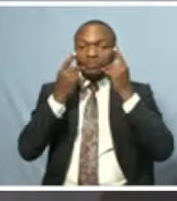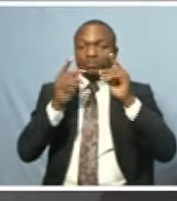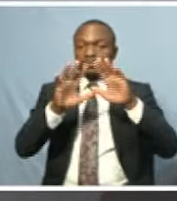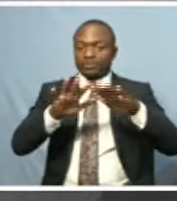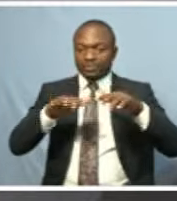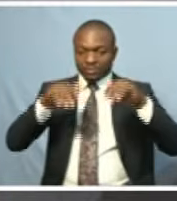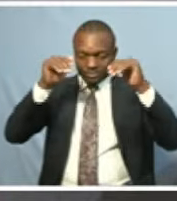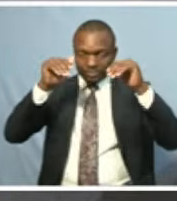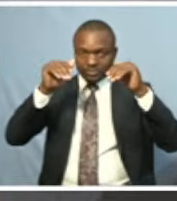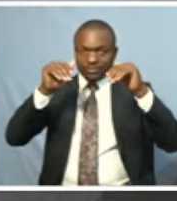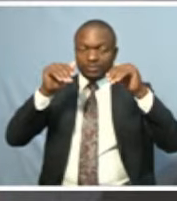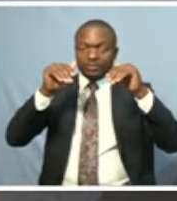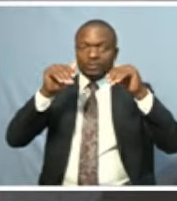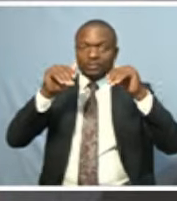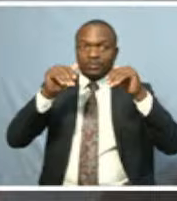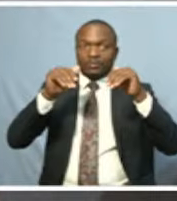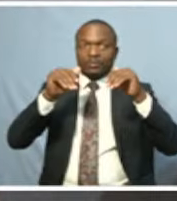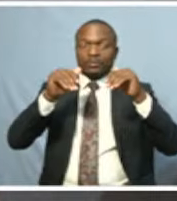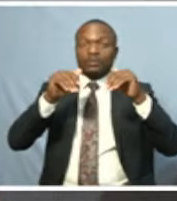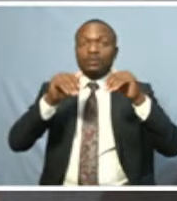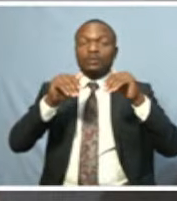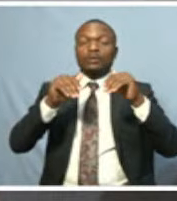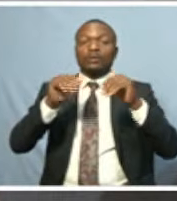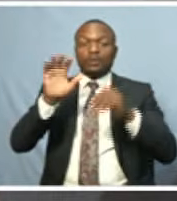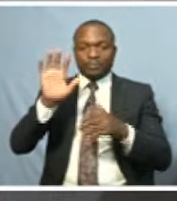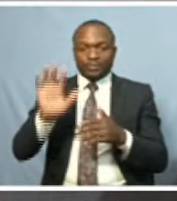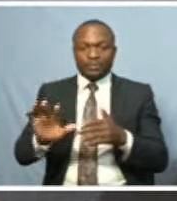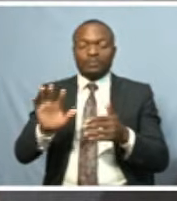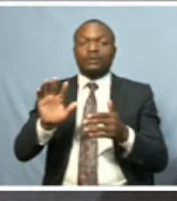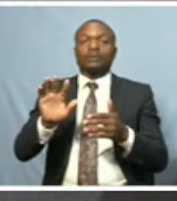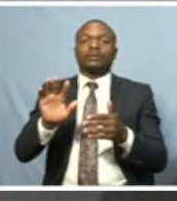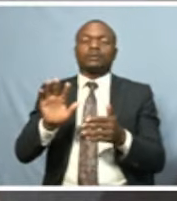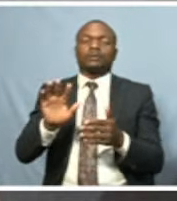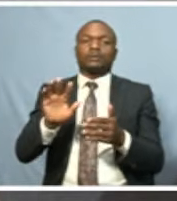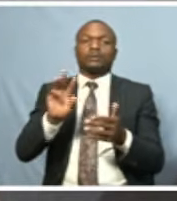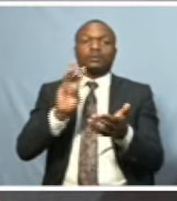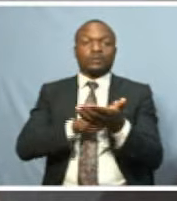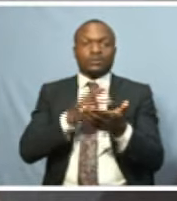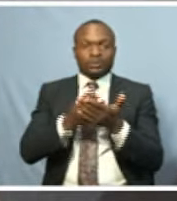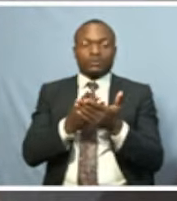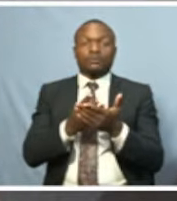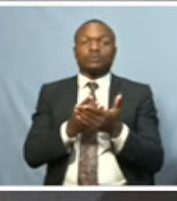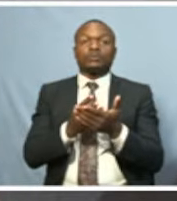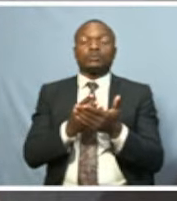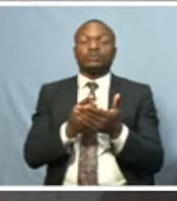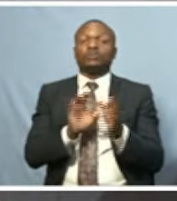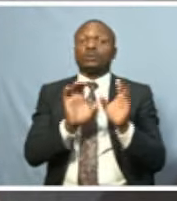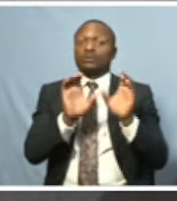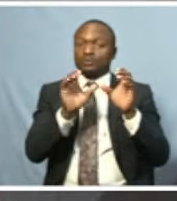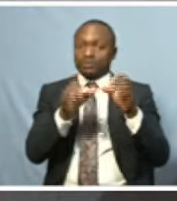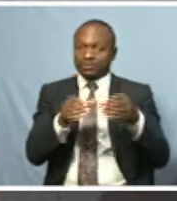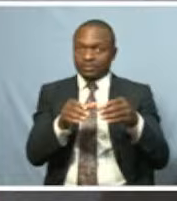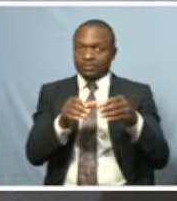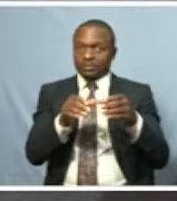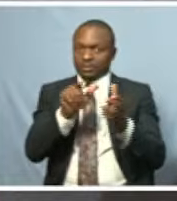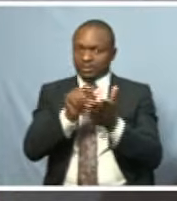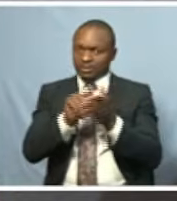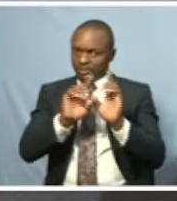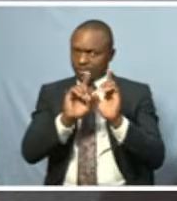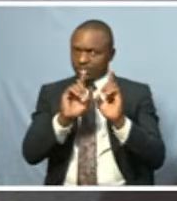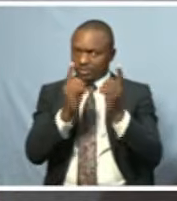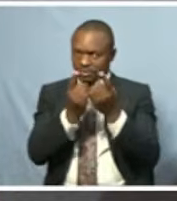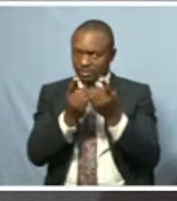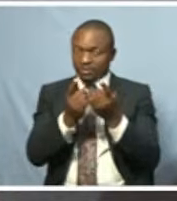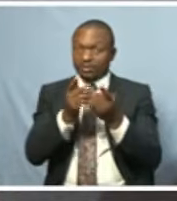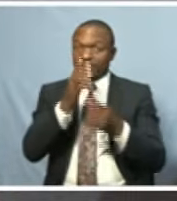permanent witness of Committee on Local Government Accounts from the Ministry of Finance and National Planning in Lusaka District. And Madam Speaker,